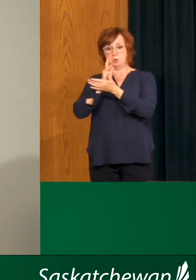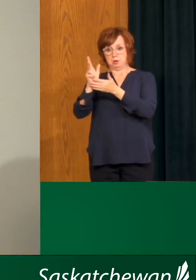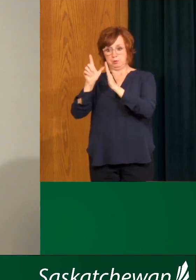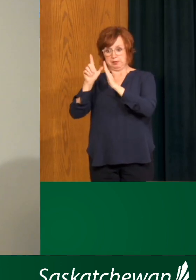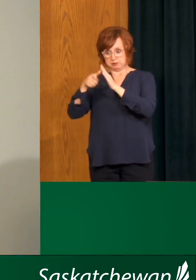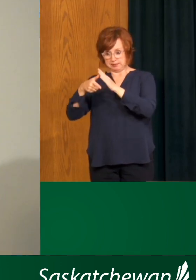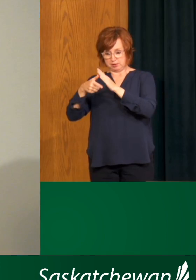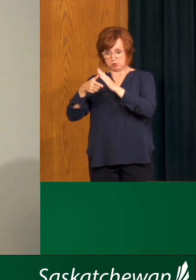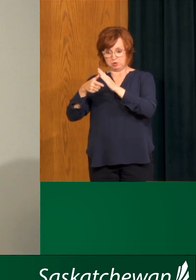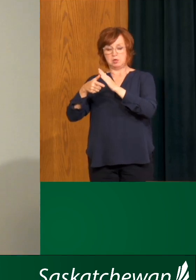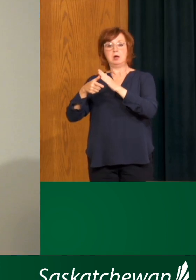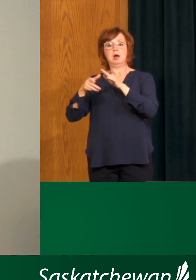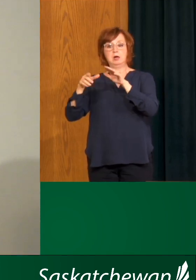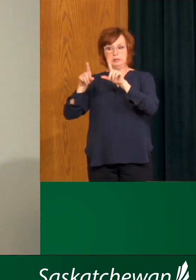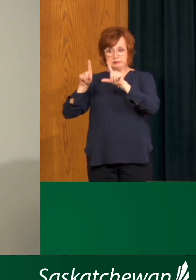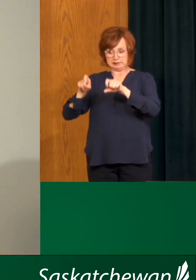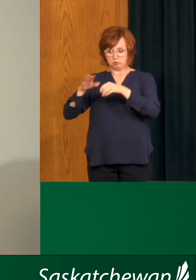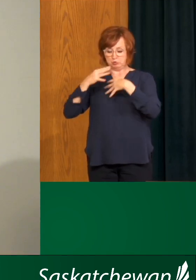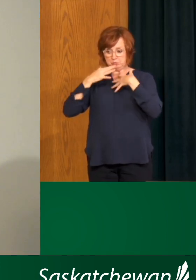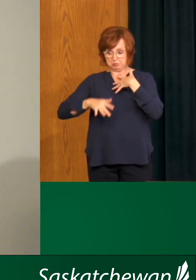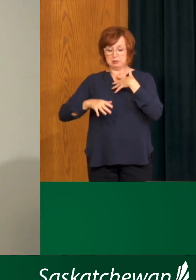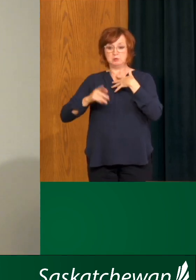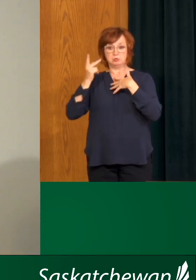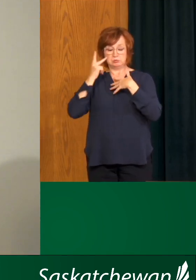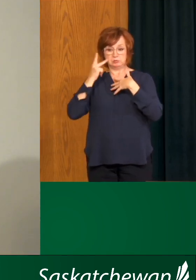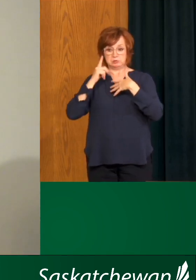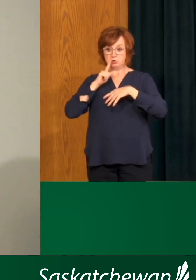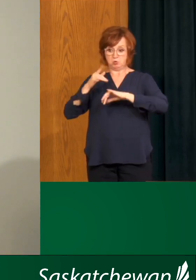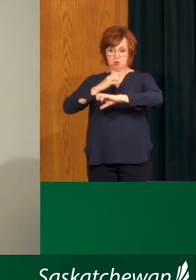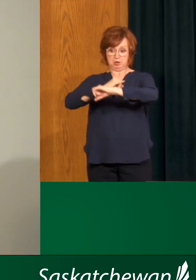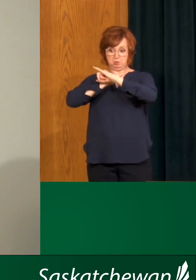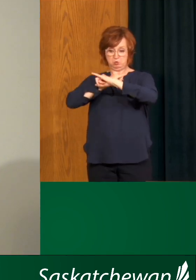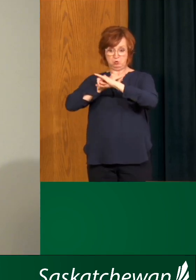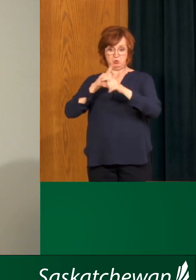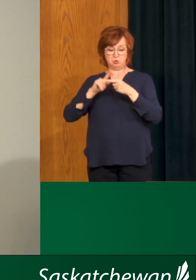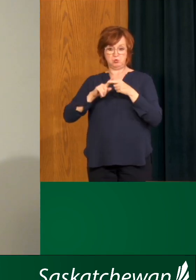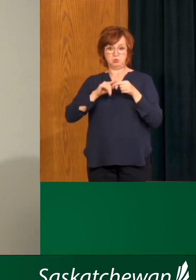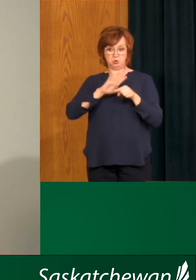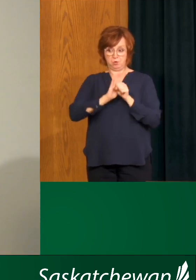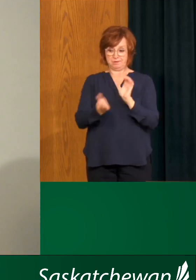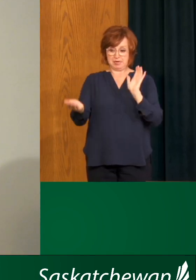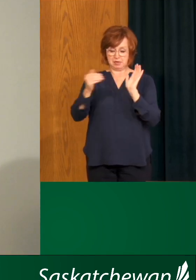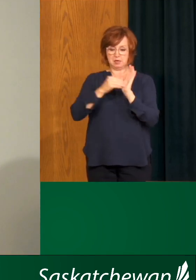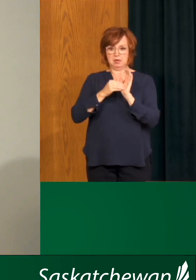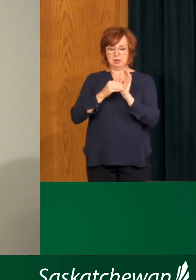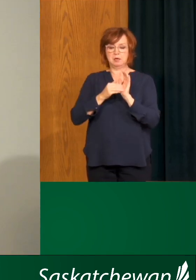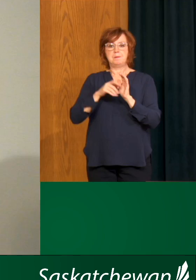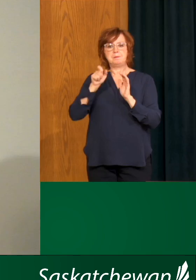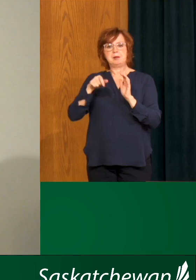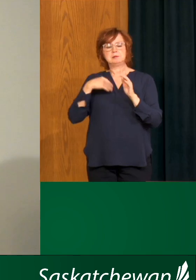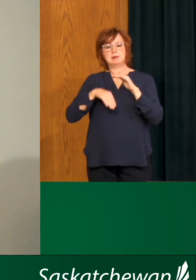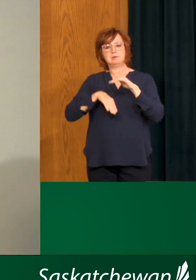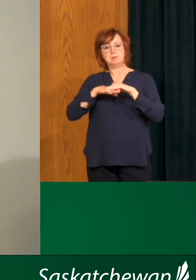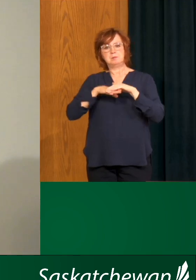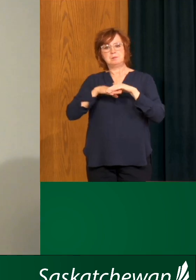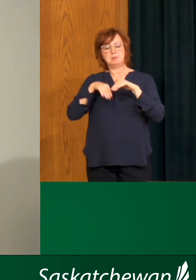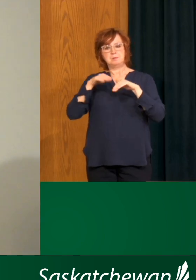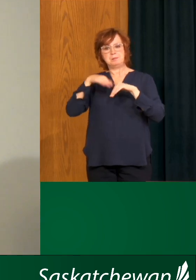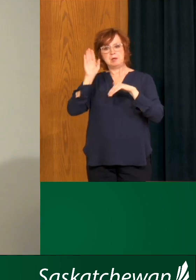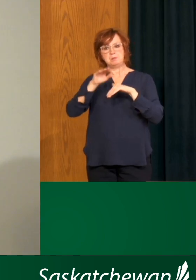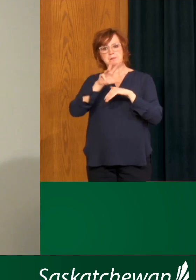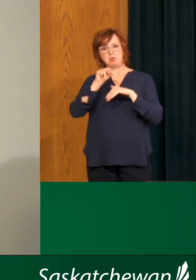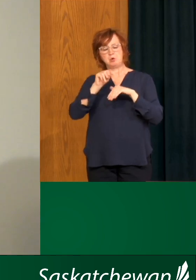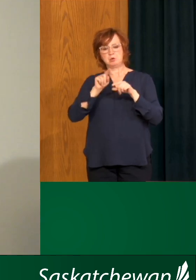that. And because of our low number of cases, especially in patients who may have required hospitalizations